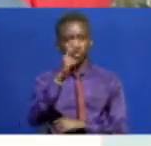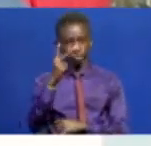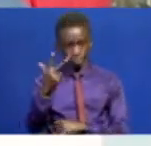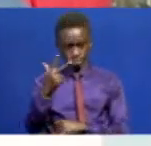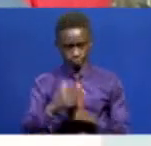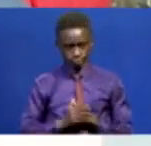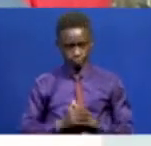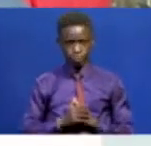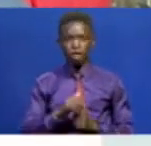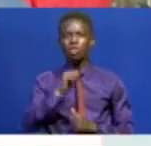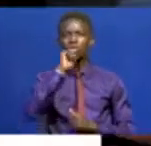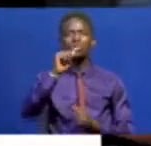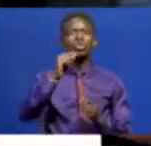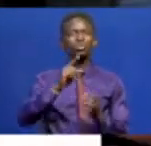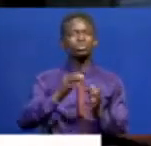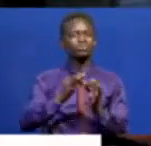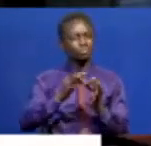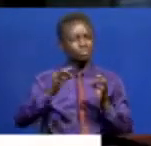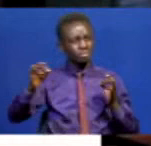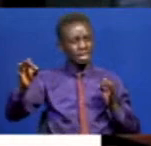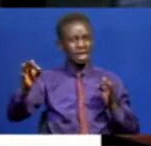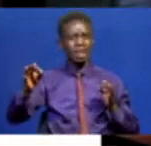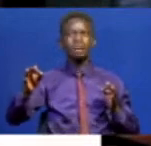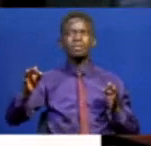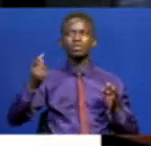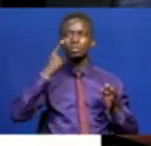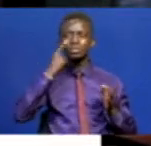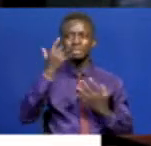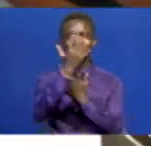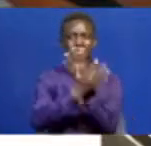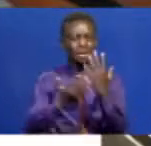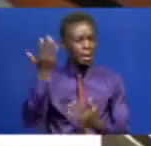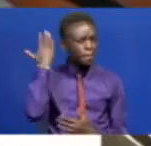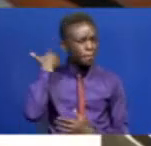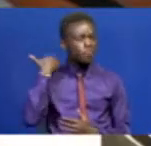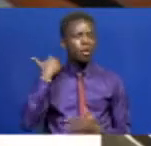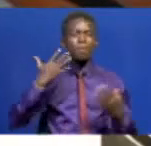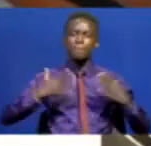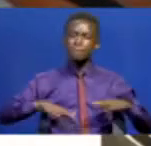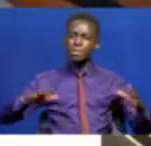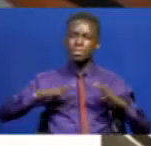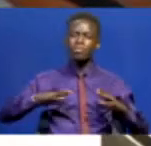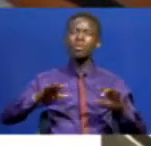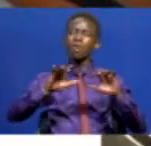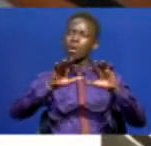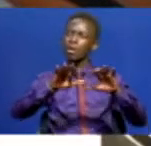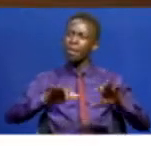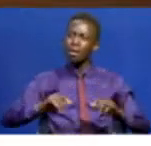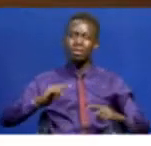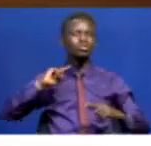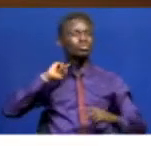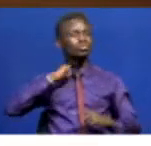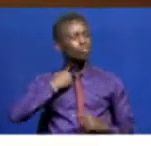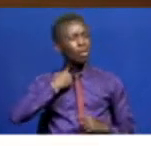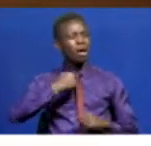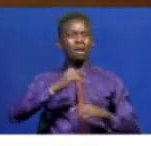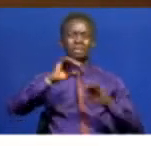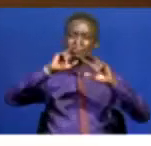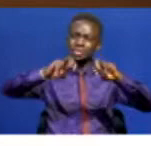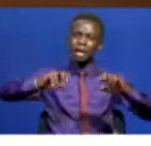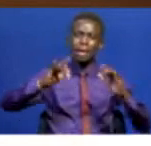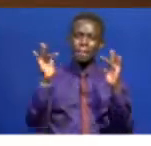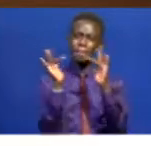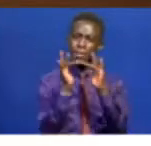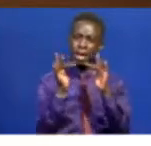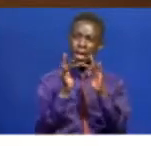so distant past, cyber cafes were bustling hubs where people used to surf the web, check mails, and engage